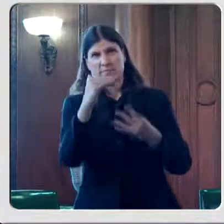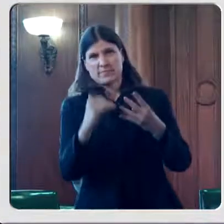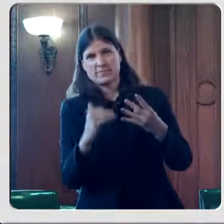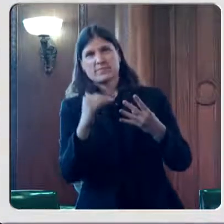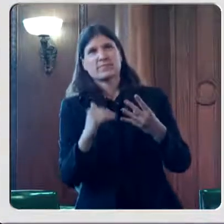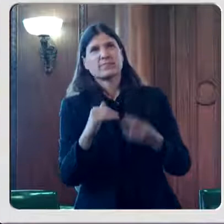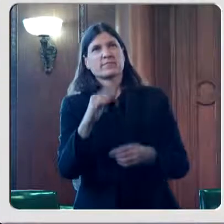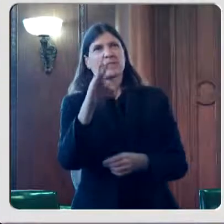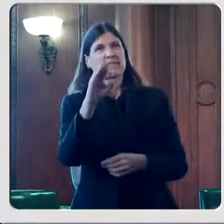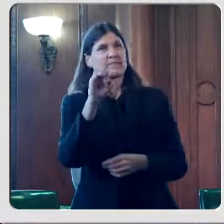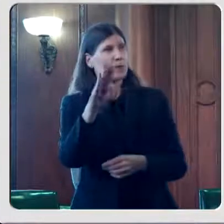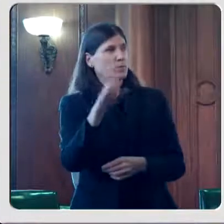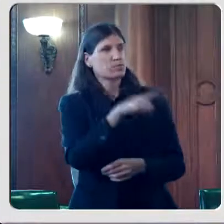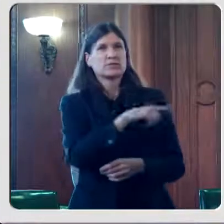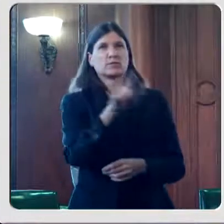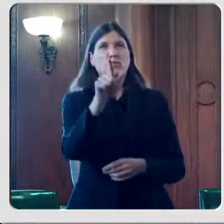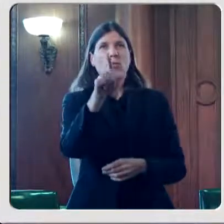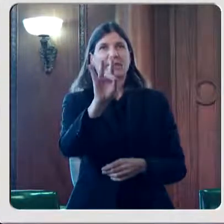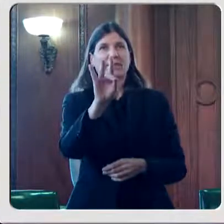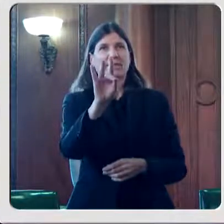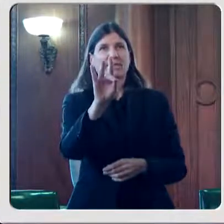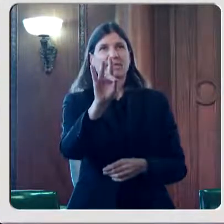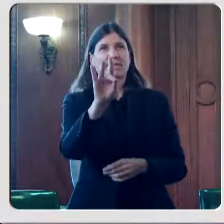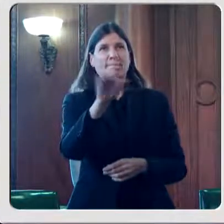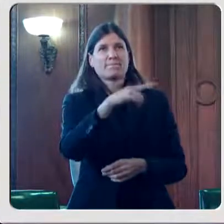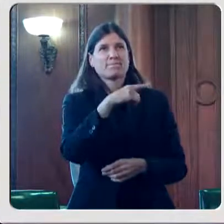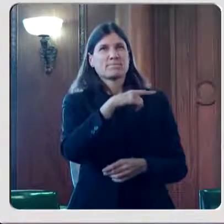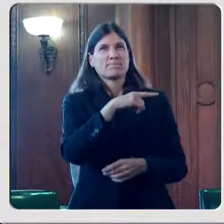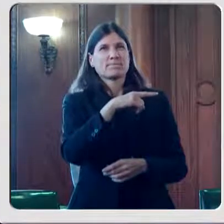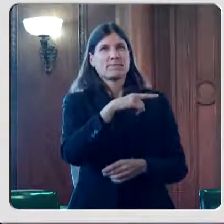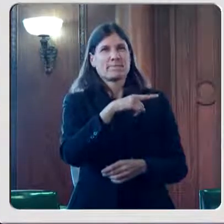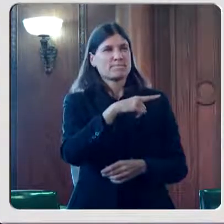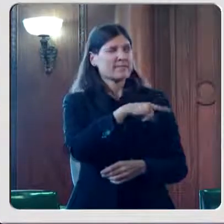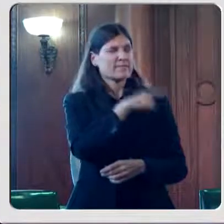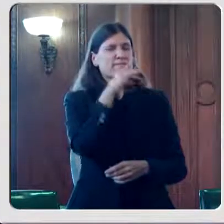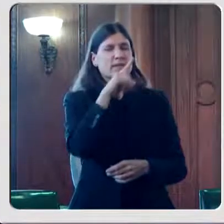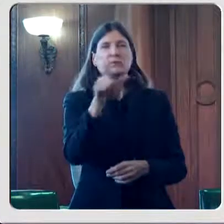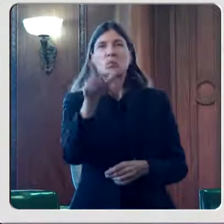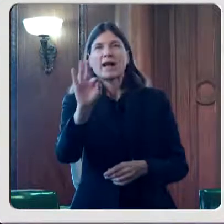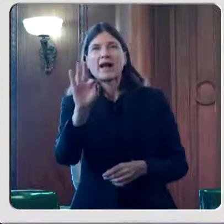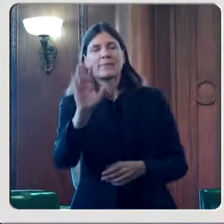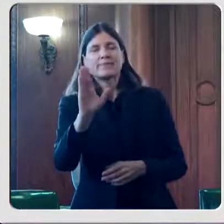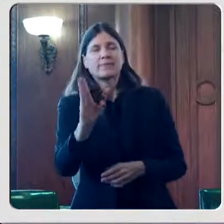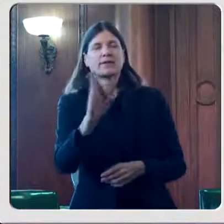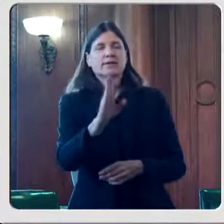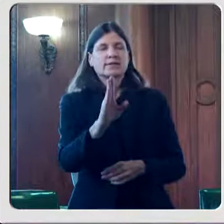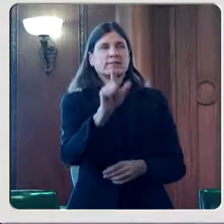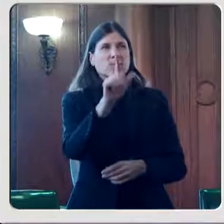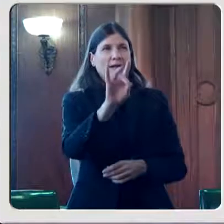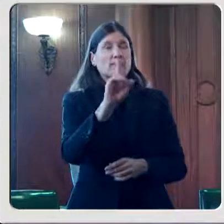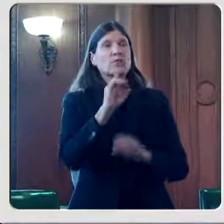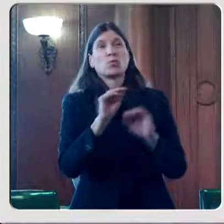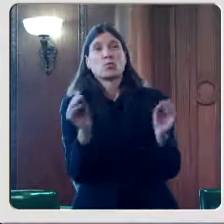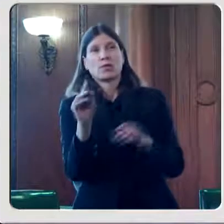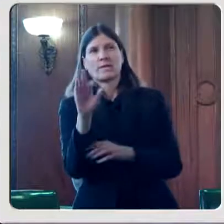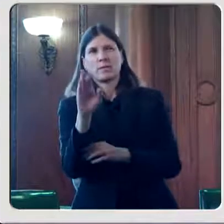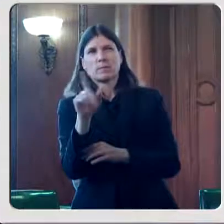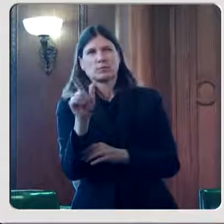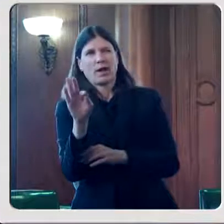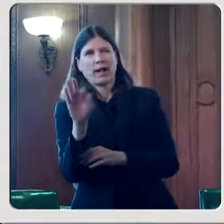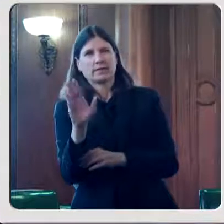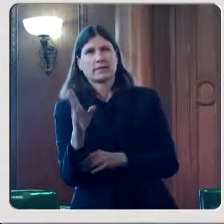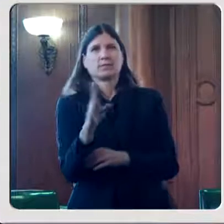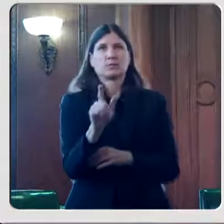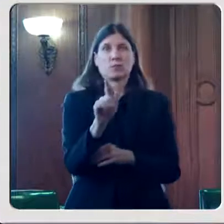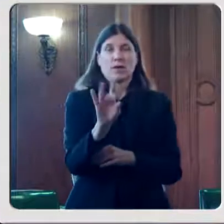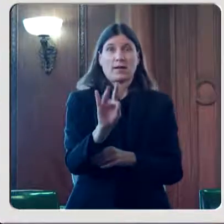28th. It's sometime later this month in any event. That will really help with supply. We're now up to